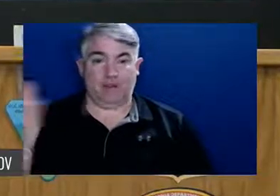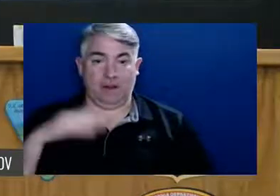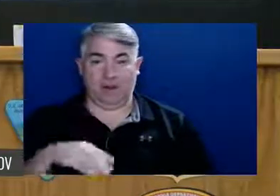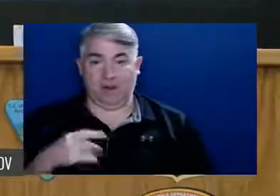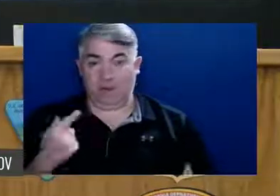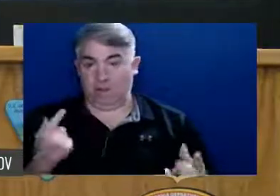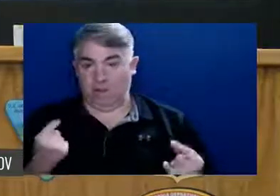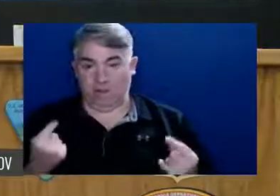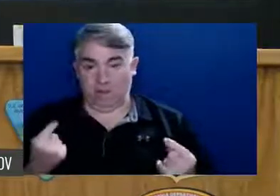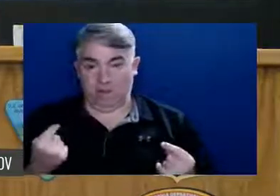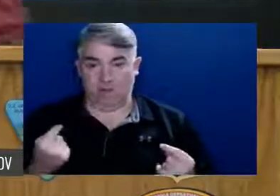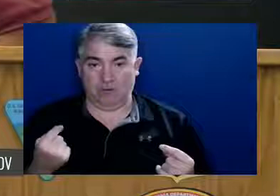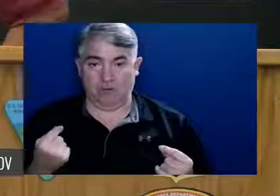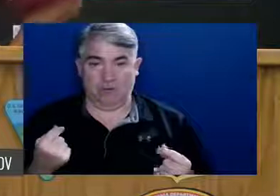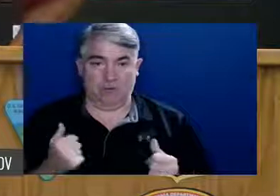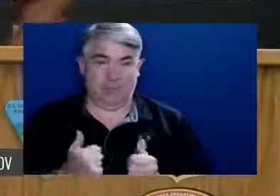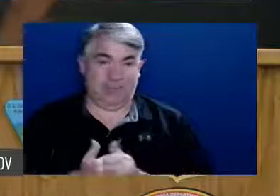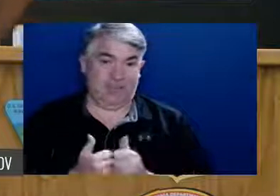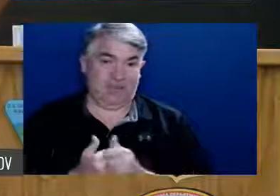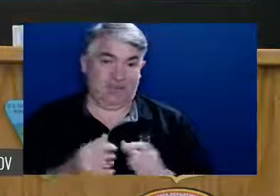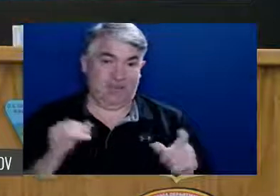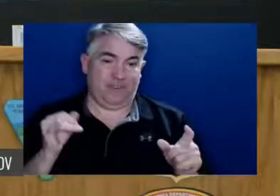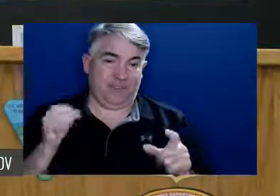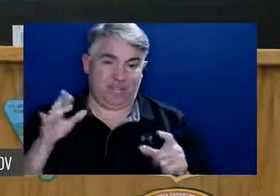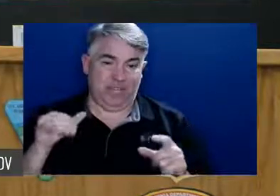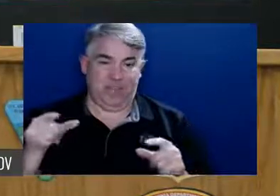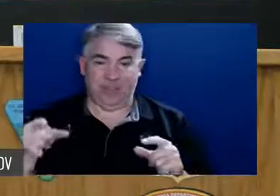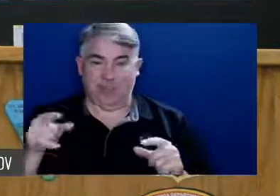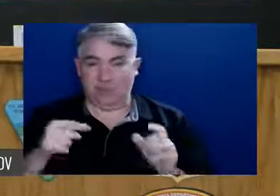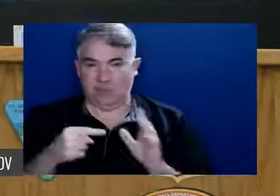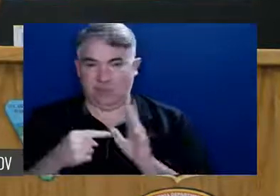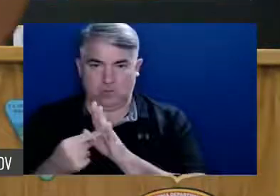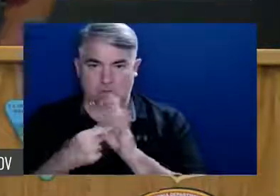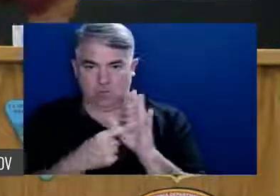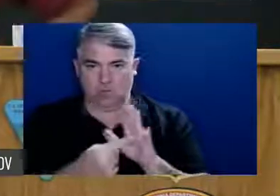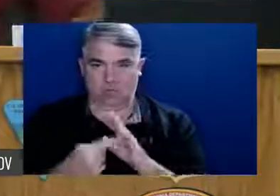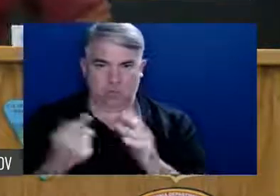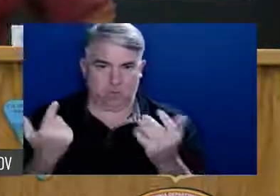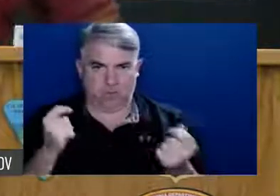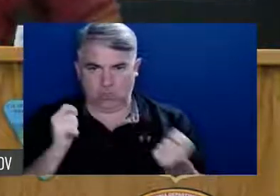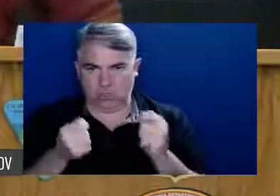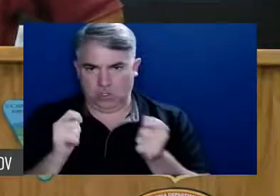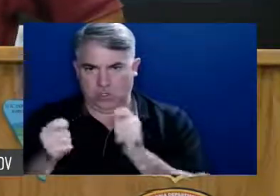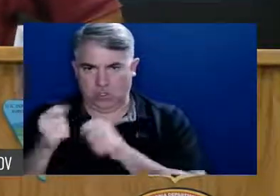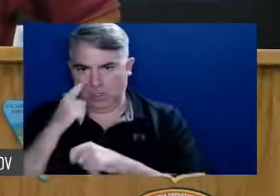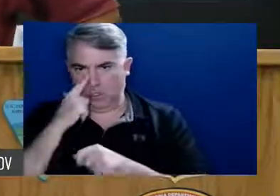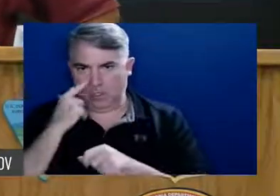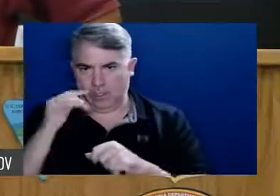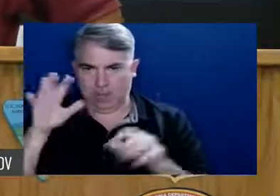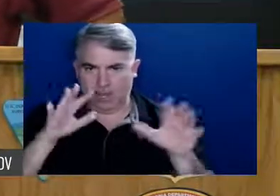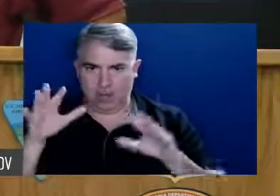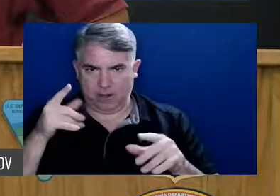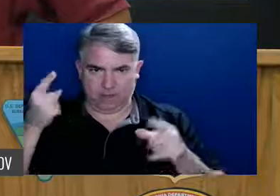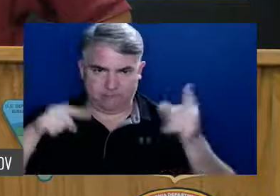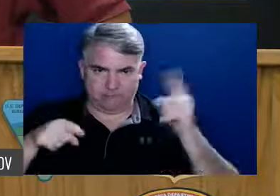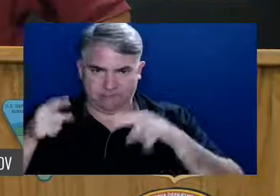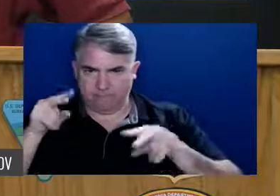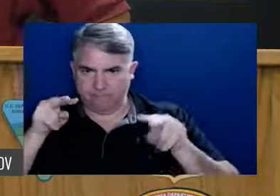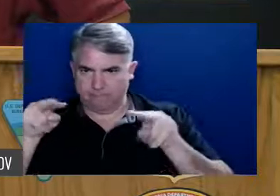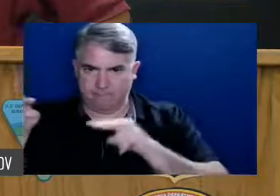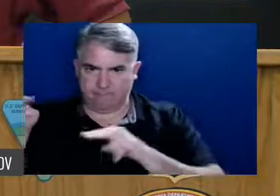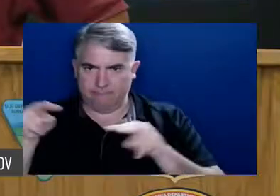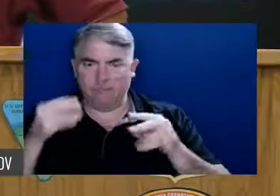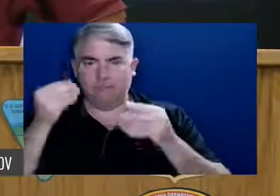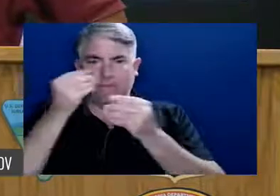showing them here's what changed, sharing with them the areas of concerns, sharing with them our plans of how we were moving forward to contain the last of the